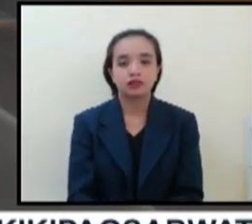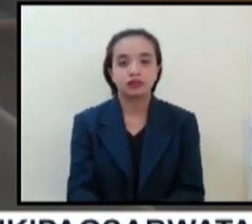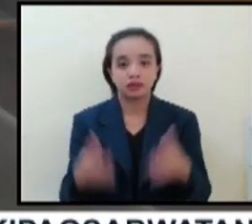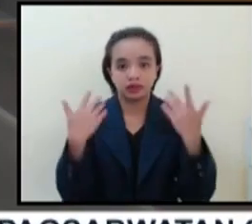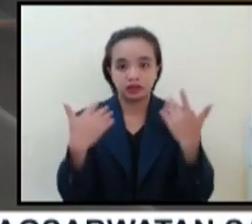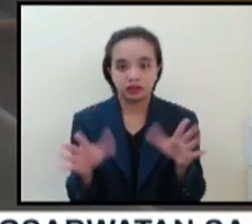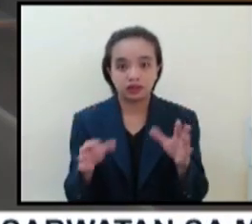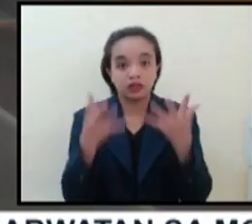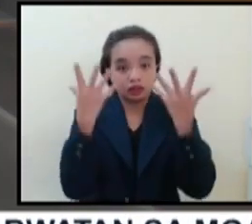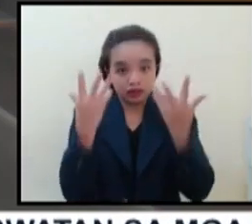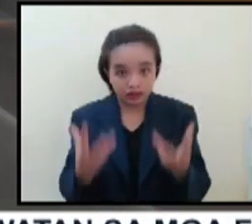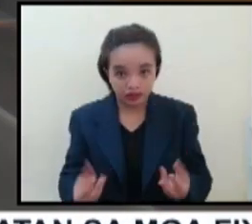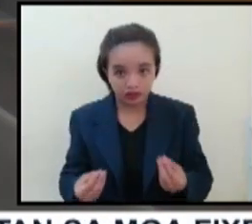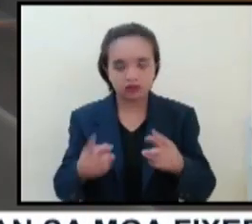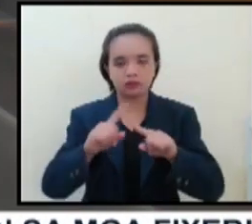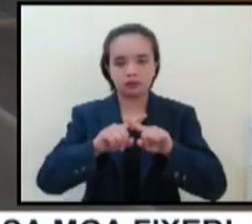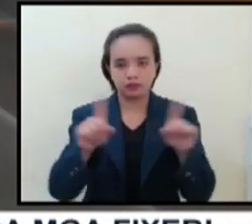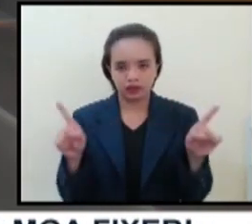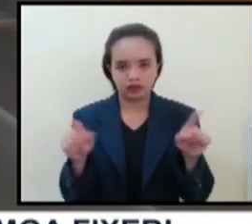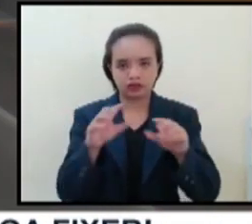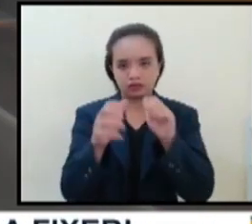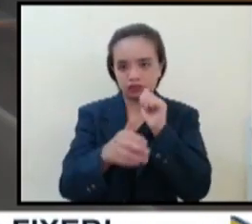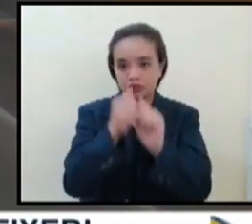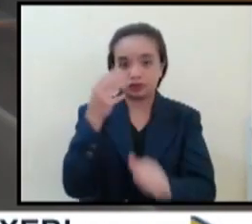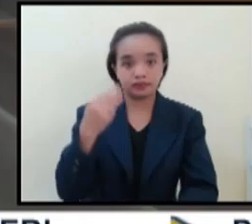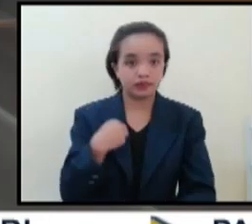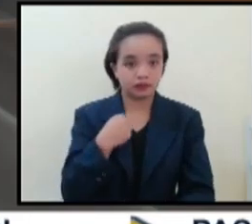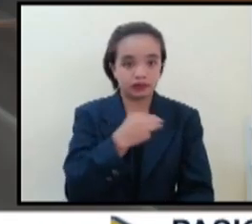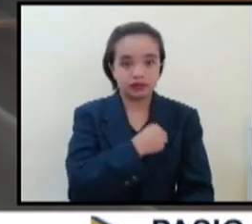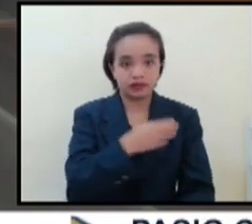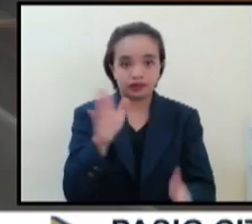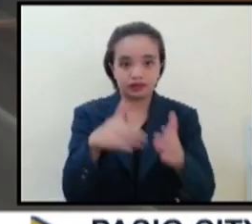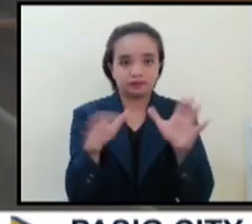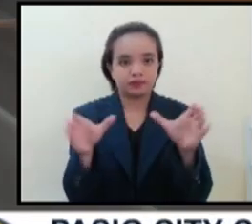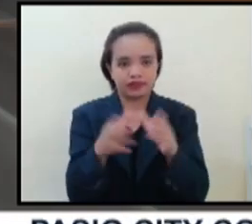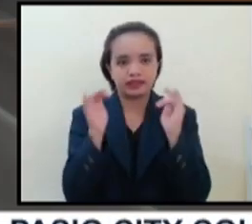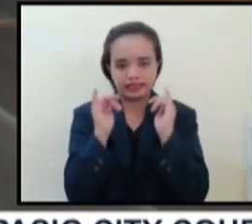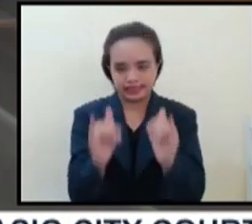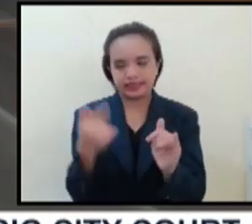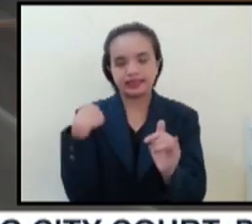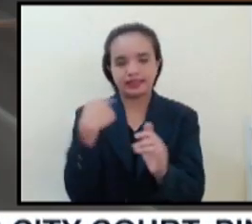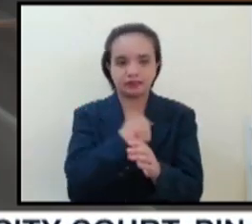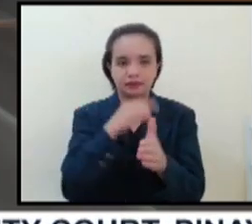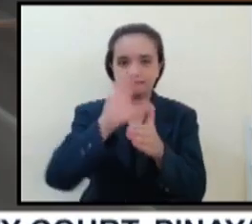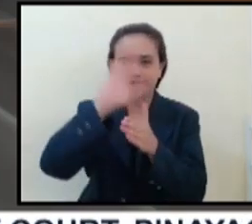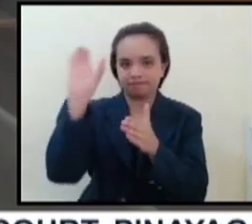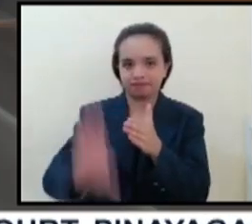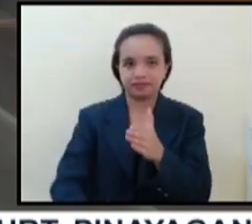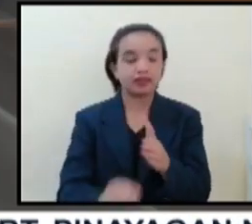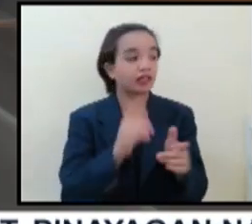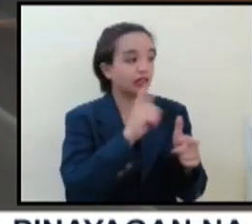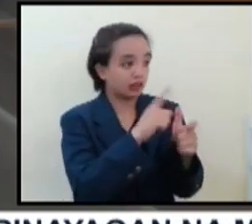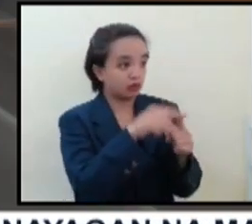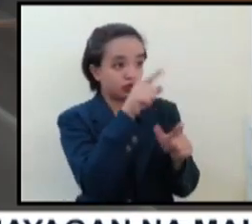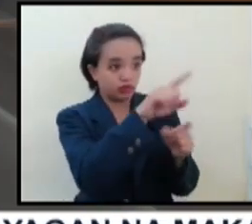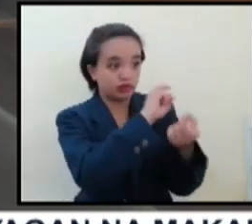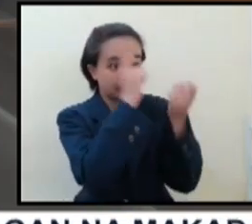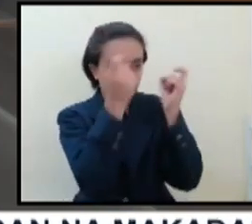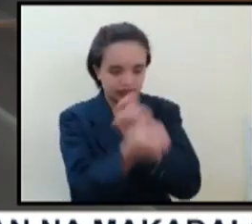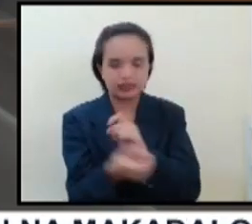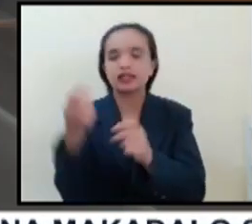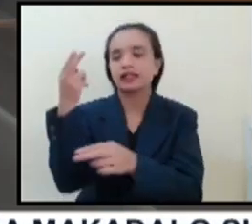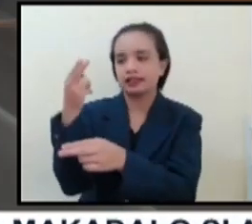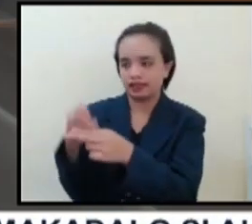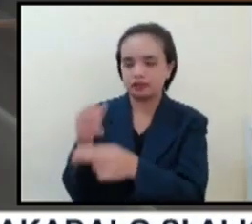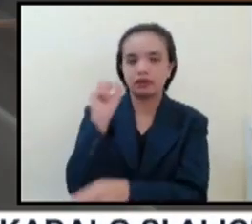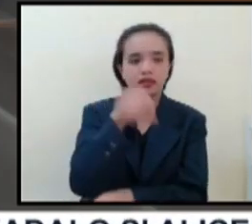But most of the members of the band, buo pa rin kami. Ayun. Yun. Tapos nagpalit kayo. Ng pangalan. Which